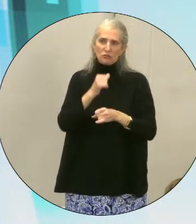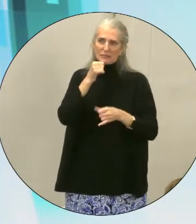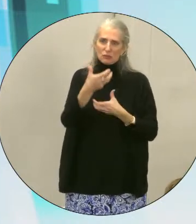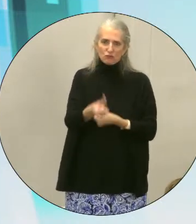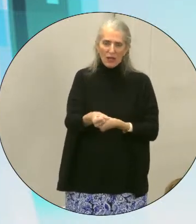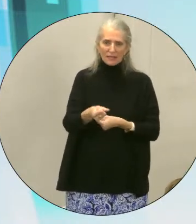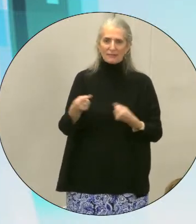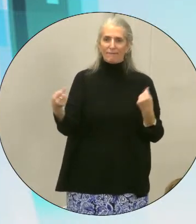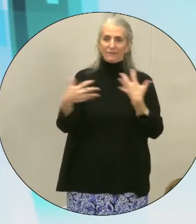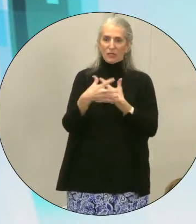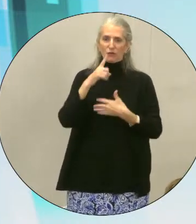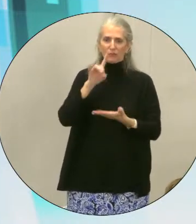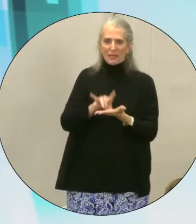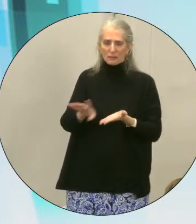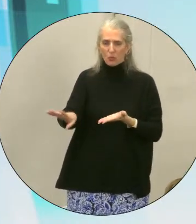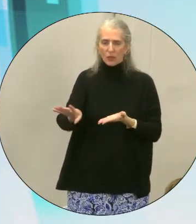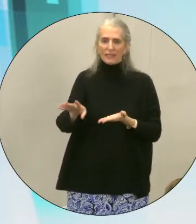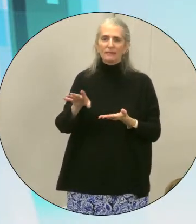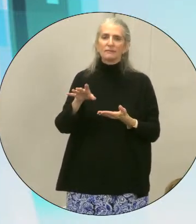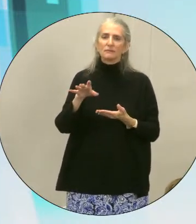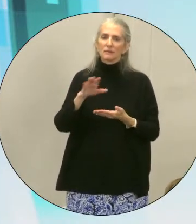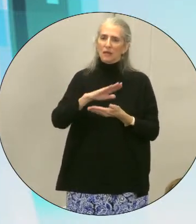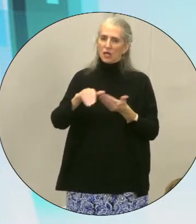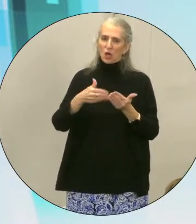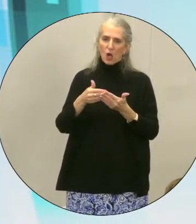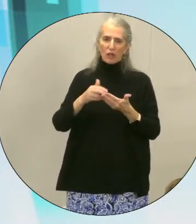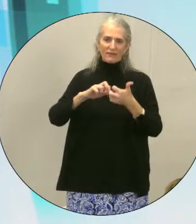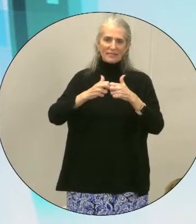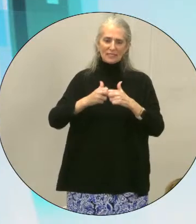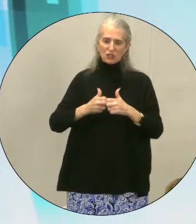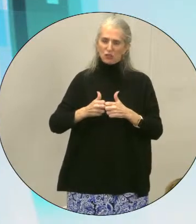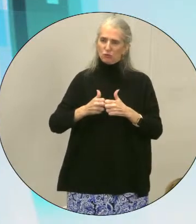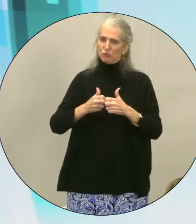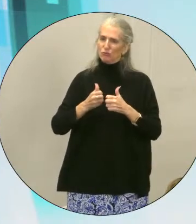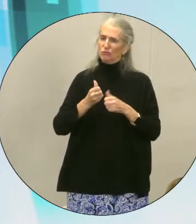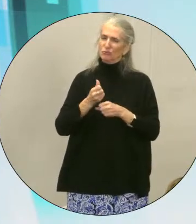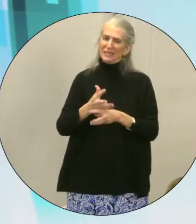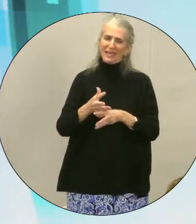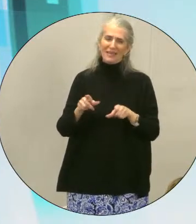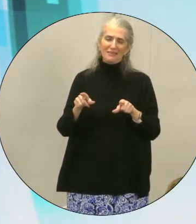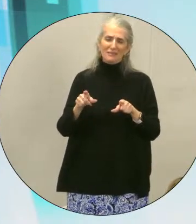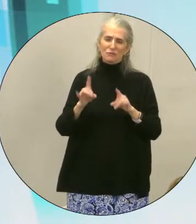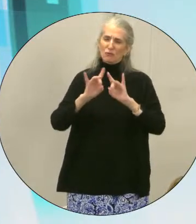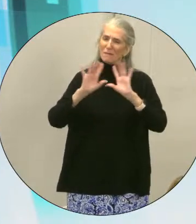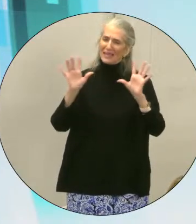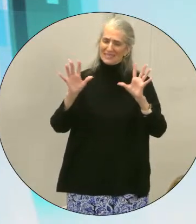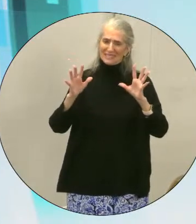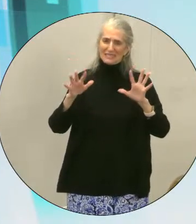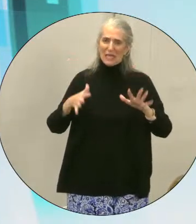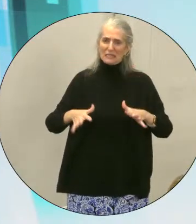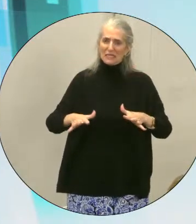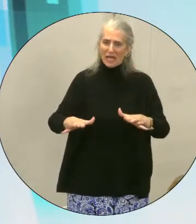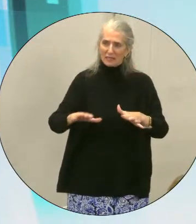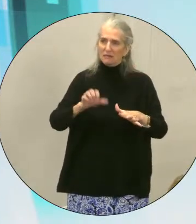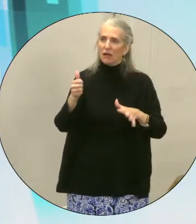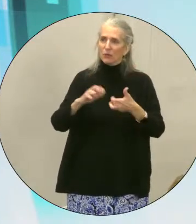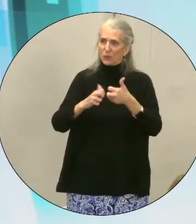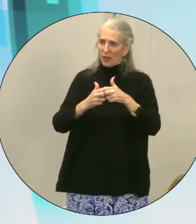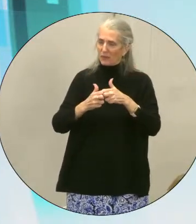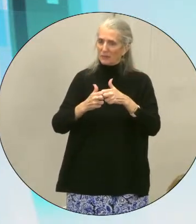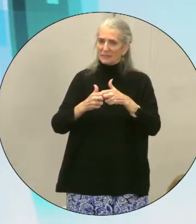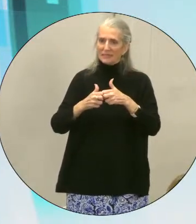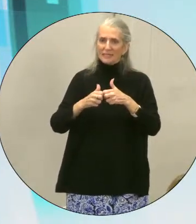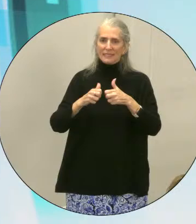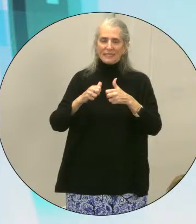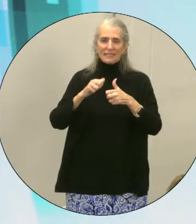deported, and all these issues create tremendous anxiety and other problems that are inextricably